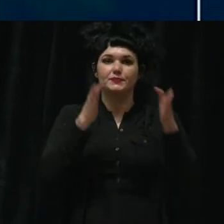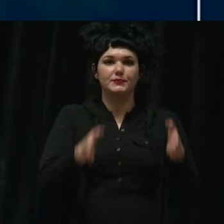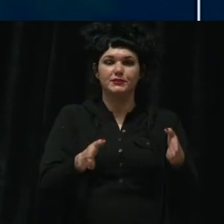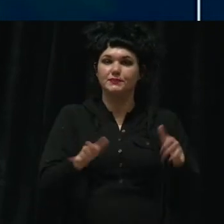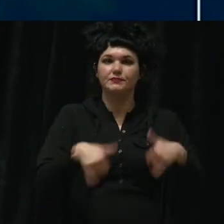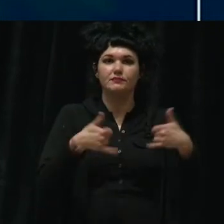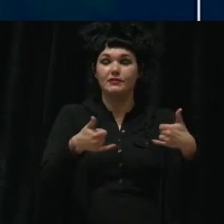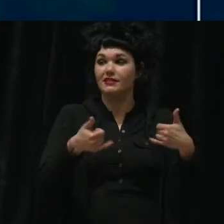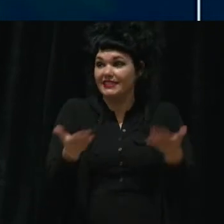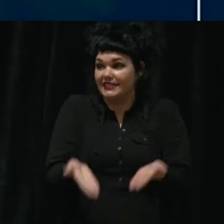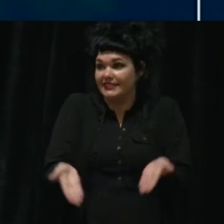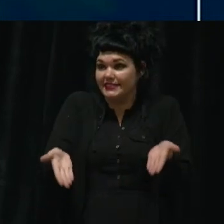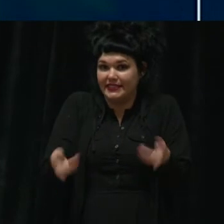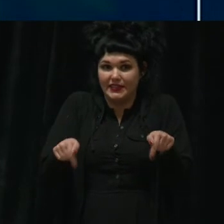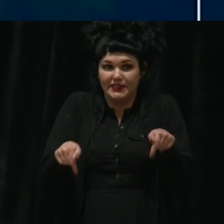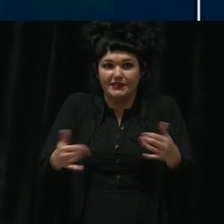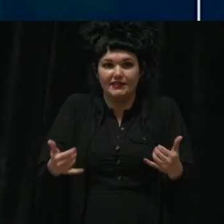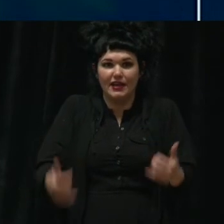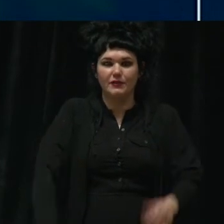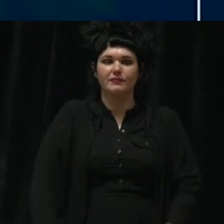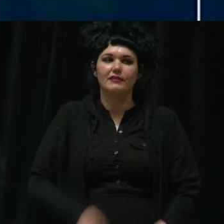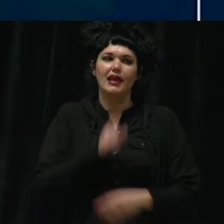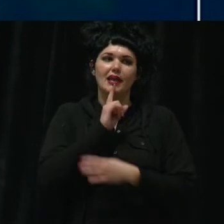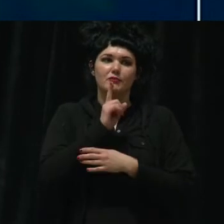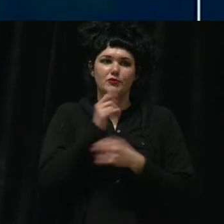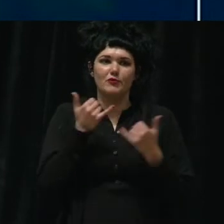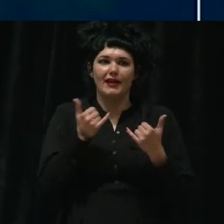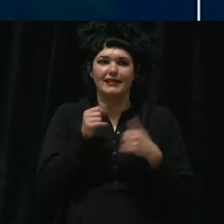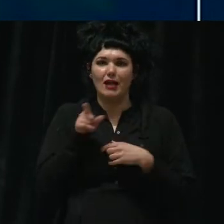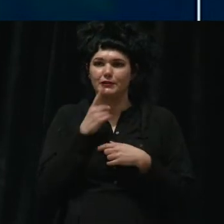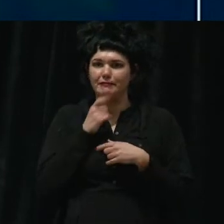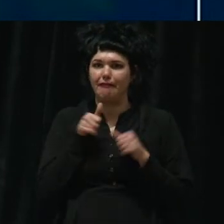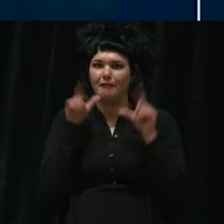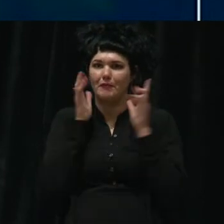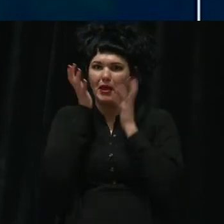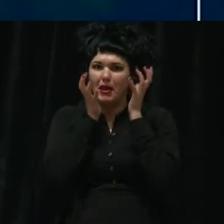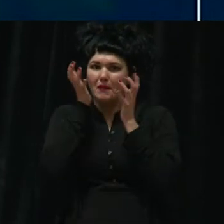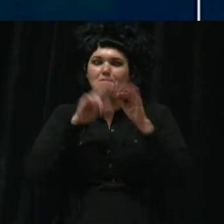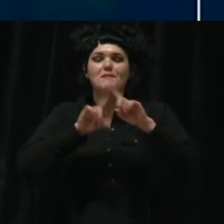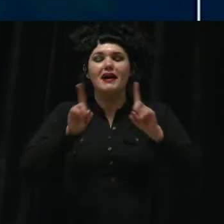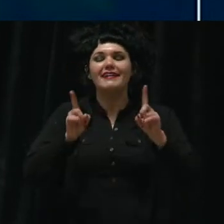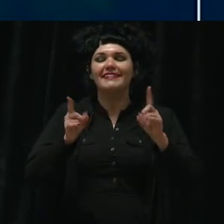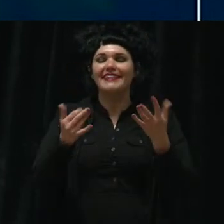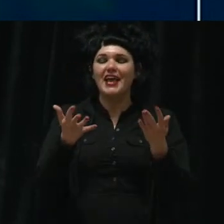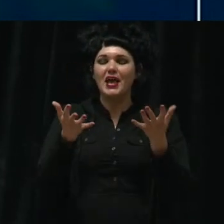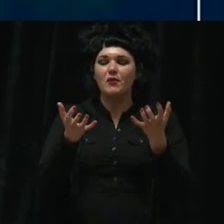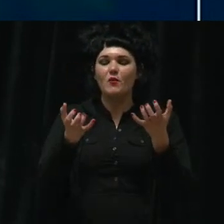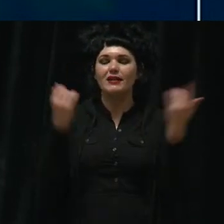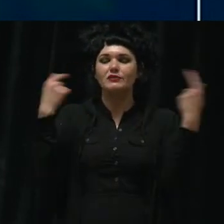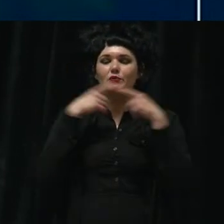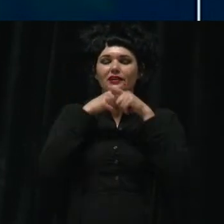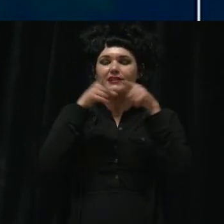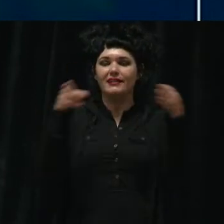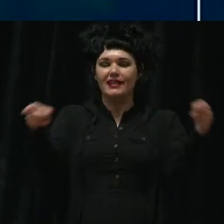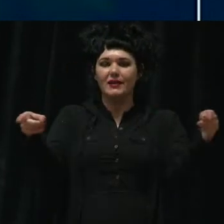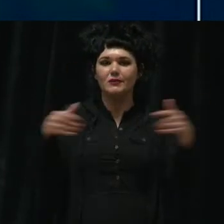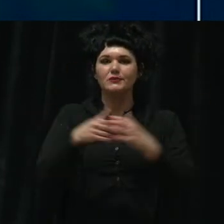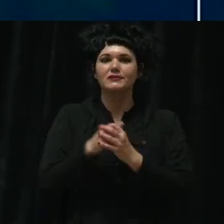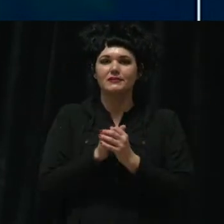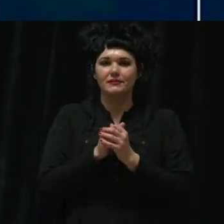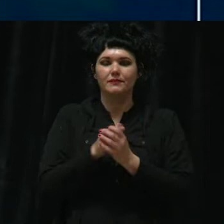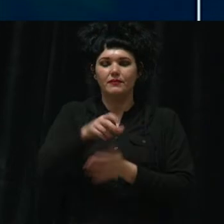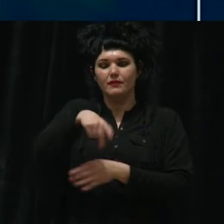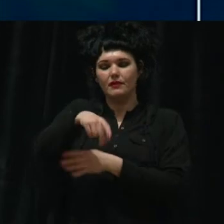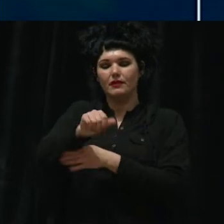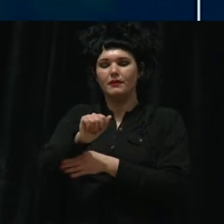to be here, and I'm sure I'm embarrassing her, but I want to announce the fact that